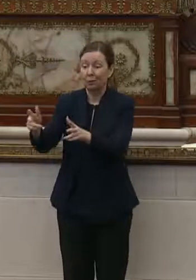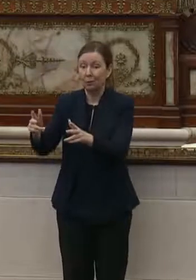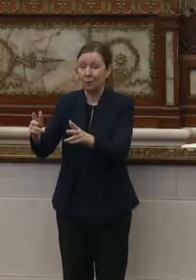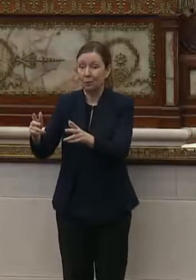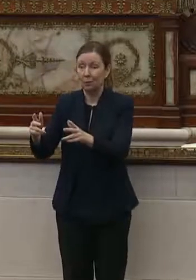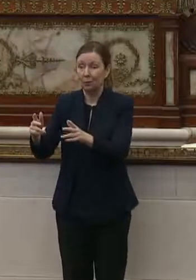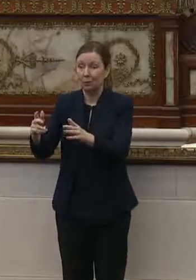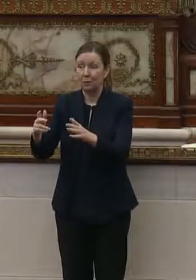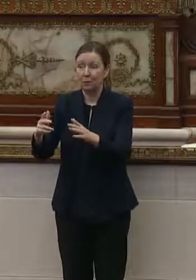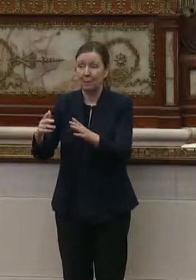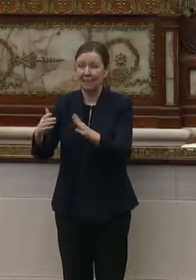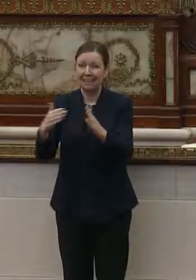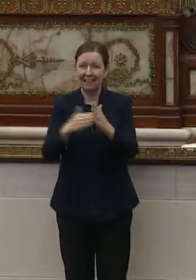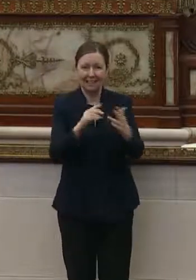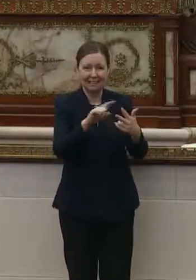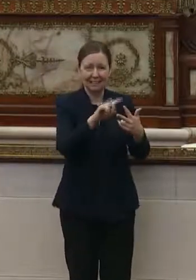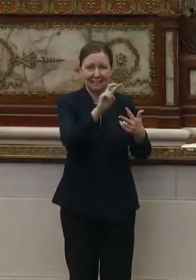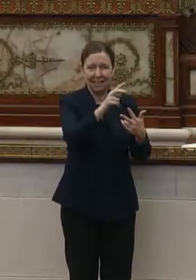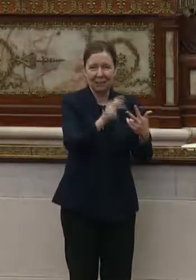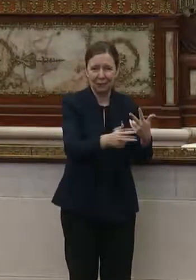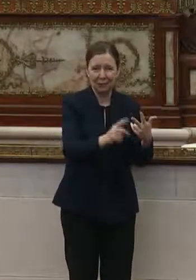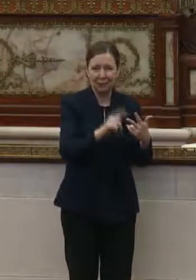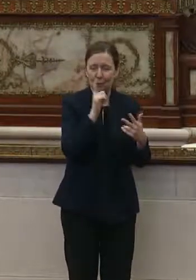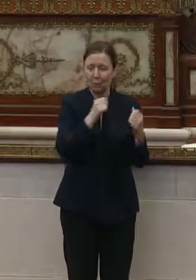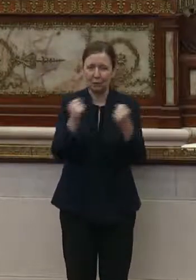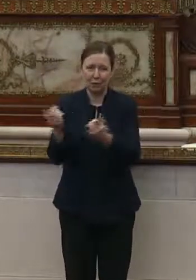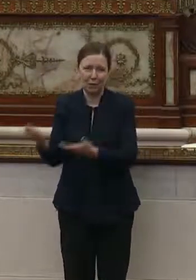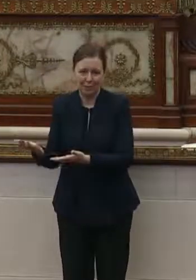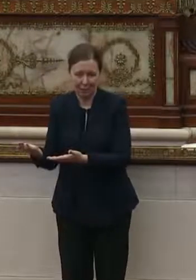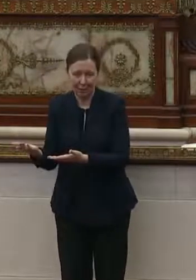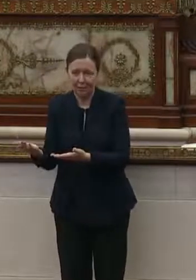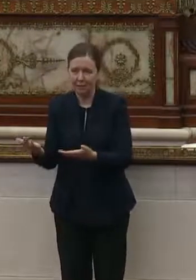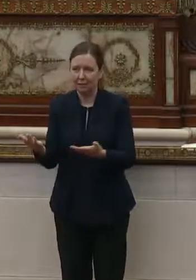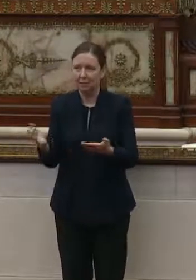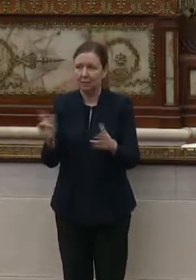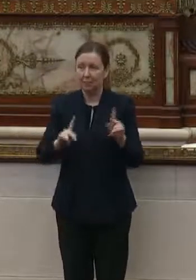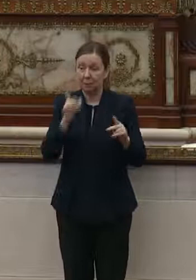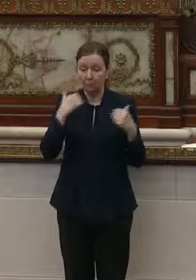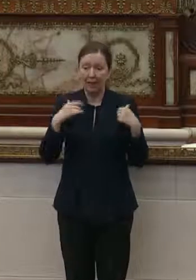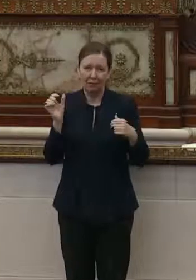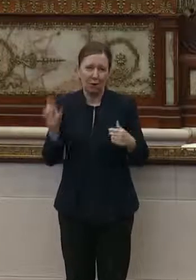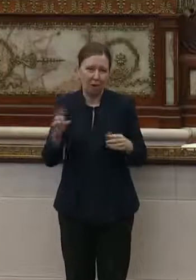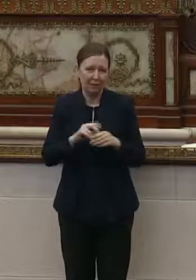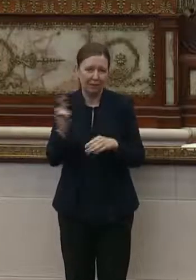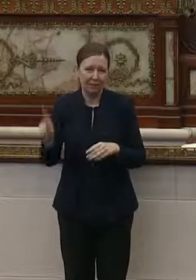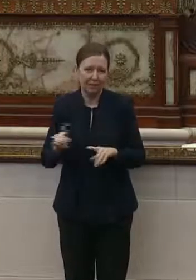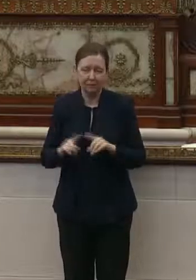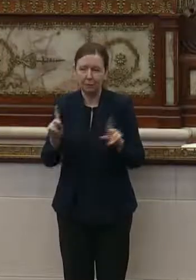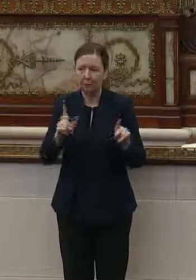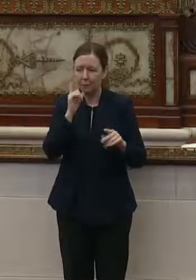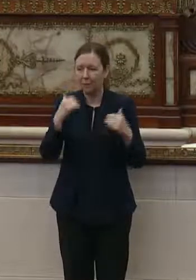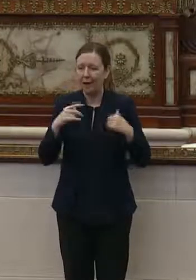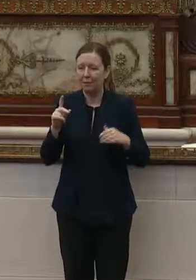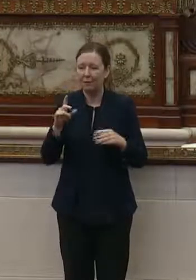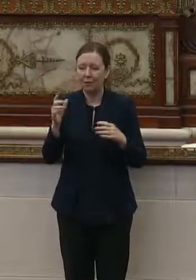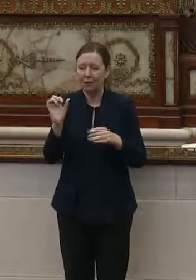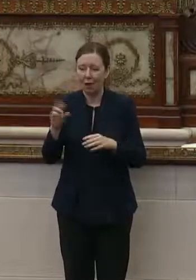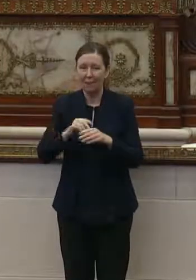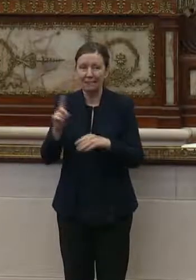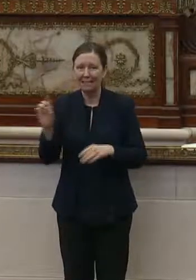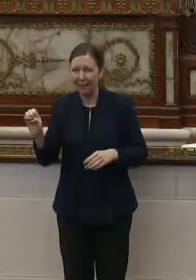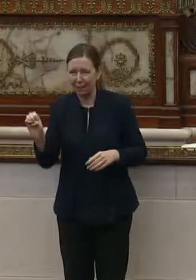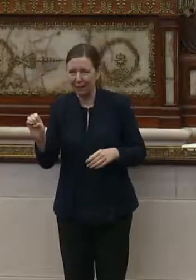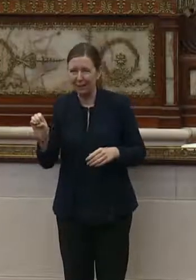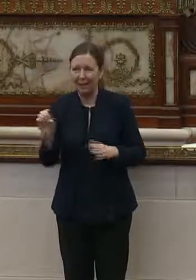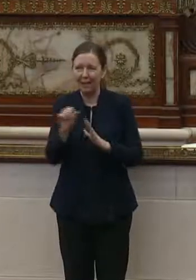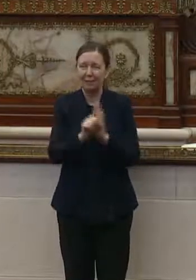the second and third goal. Who's going to drive into there? Not just, people who have cars in Philadelphia, but people who have cars in Delaware and the